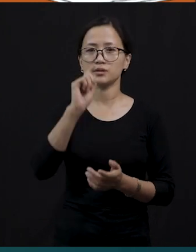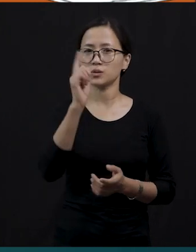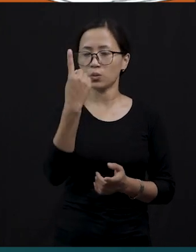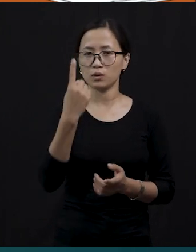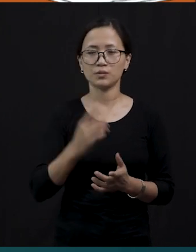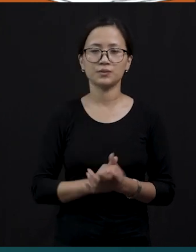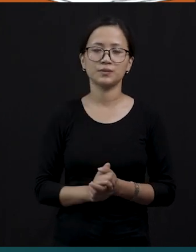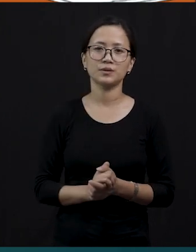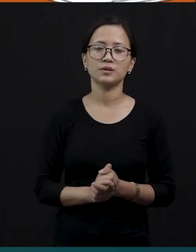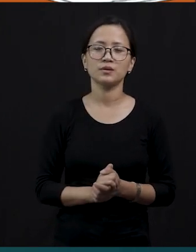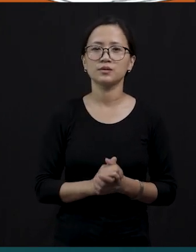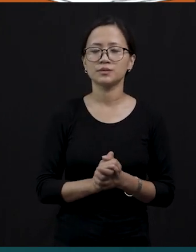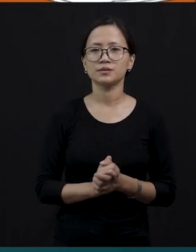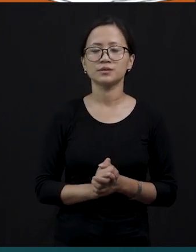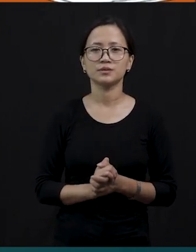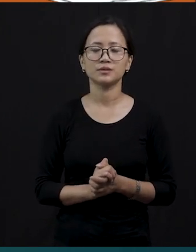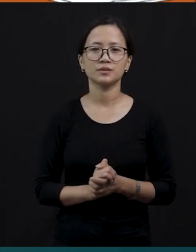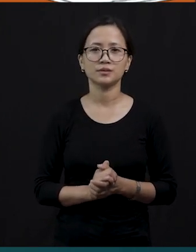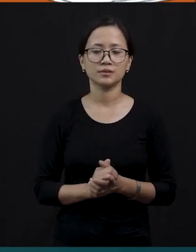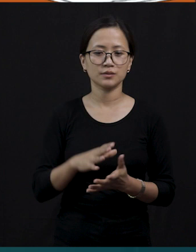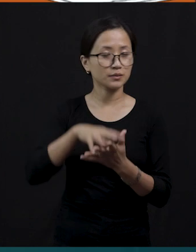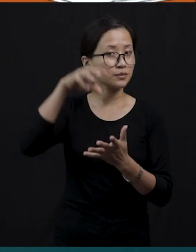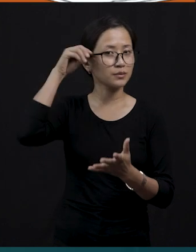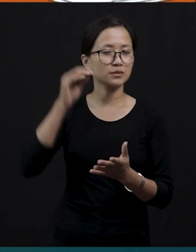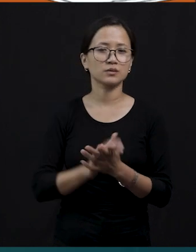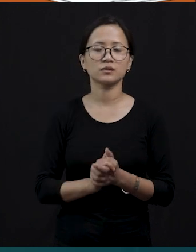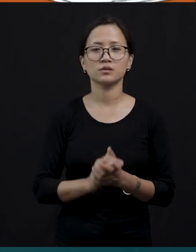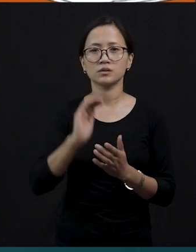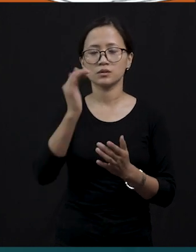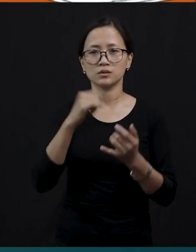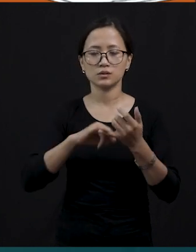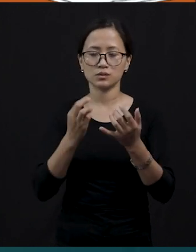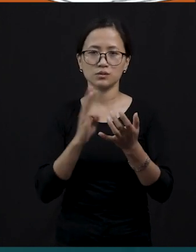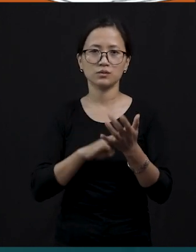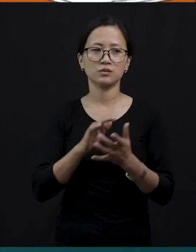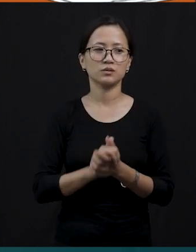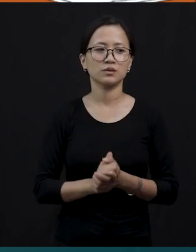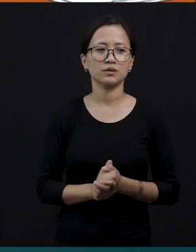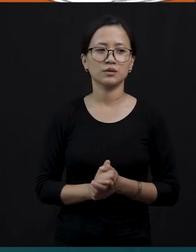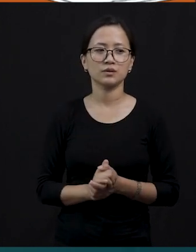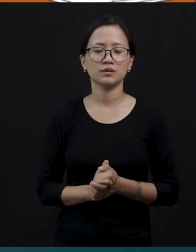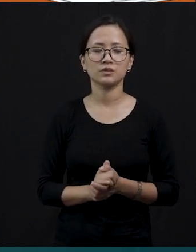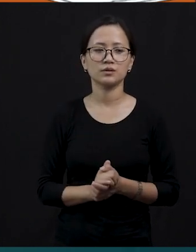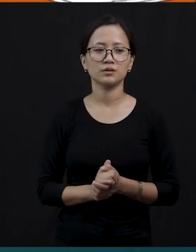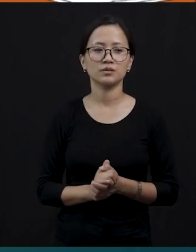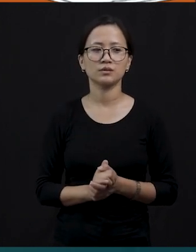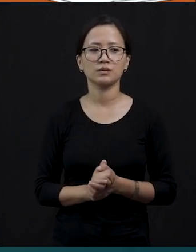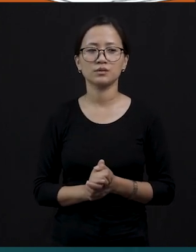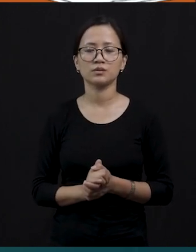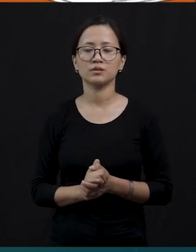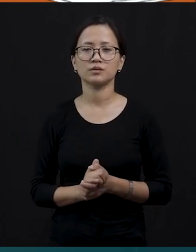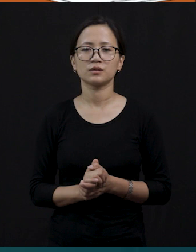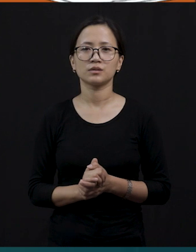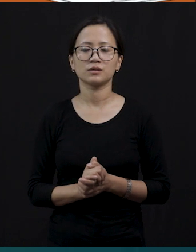need to take borrow from here, right? We just learned the sum. Okay, so from here you need to